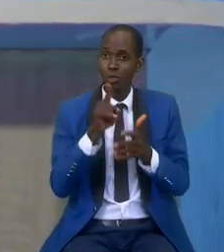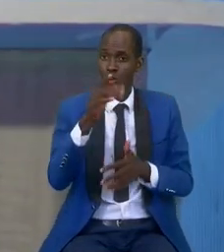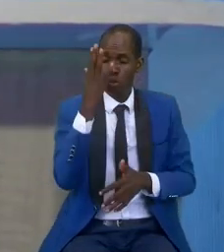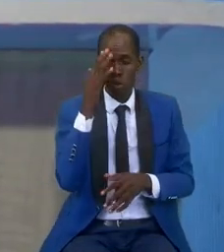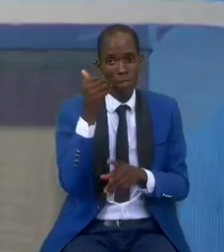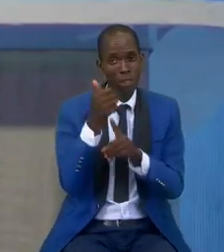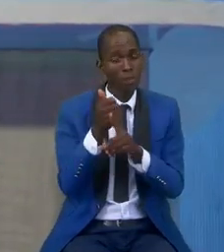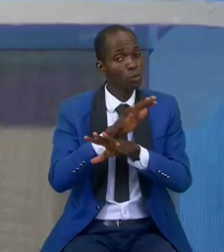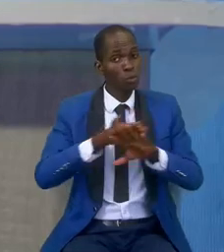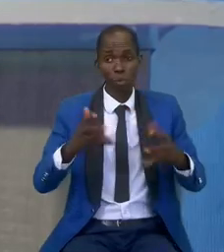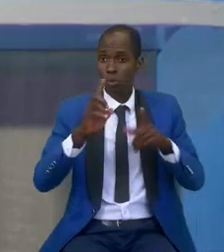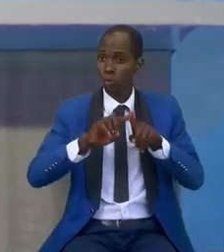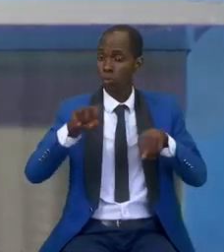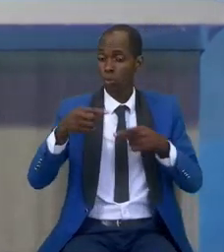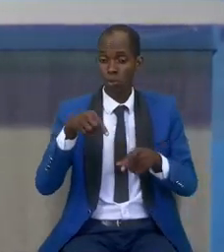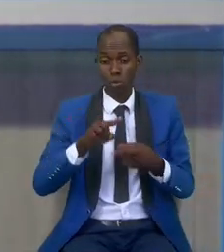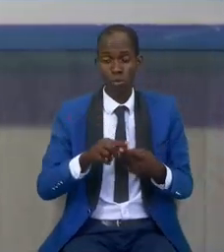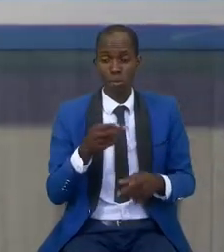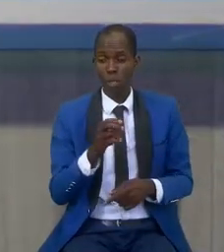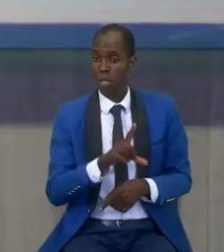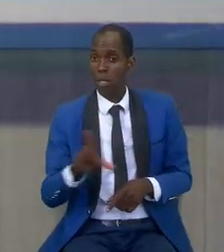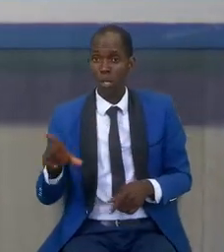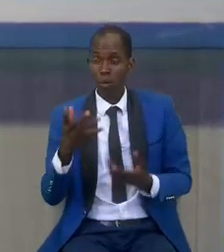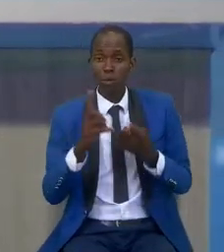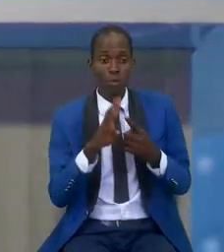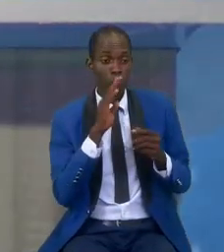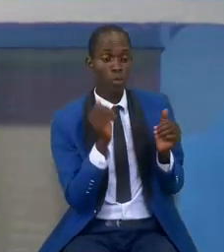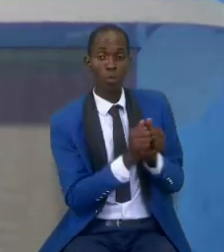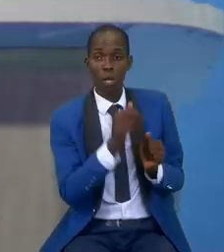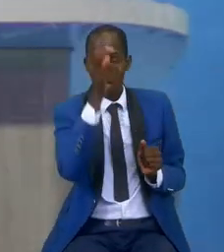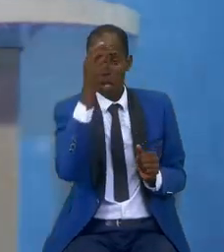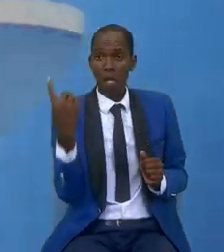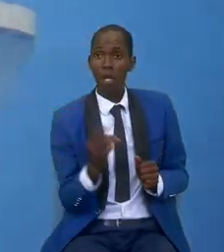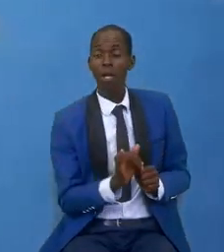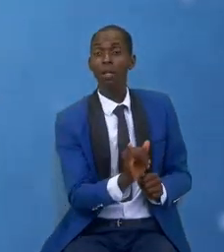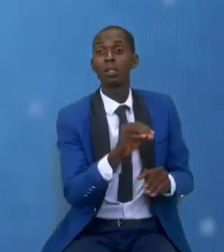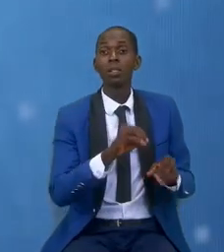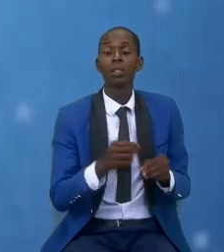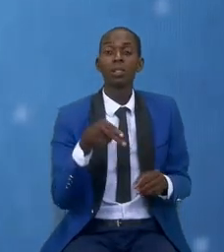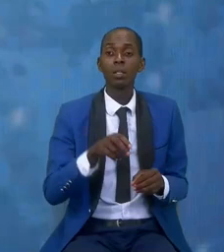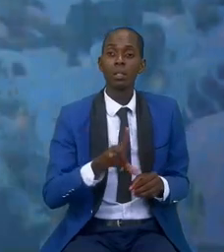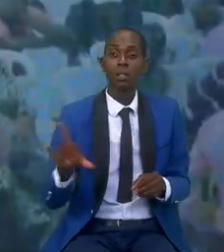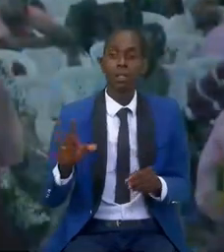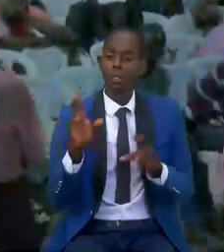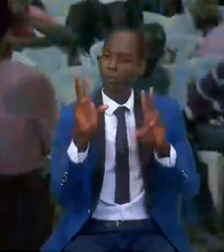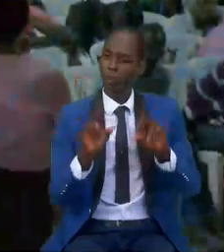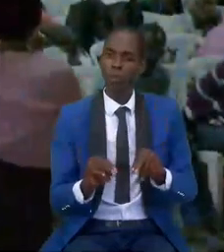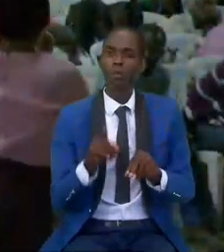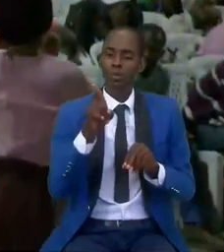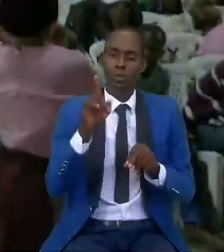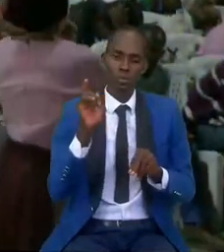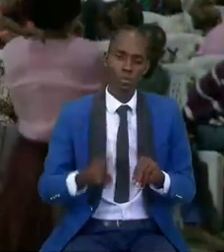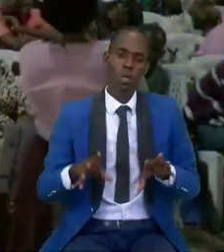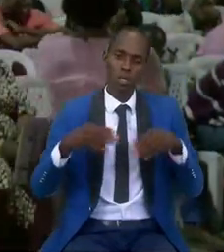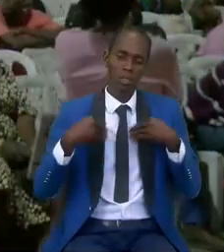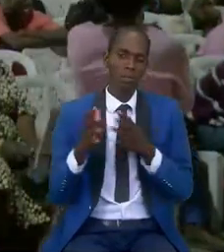forever in Hell raise up your hand if you're listening up your heart please stand up right there and tell